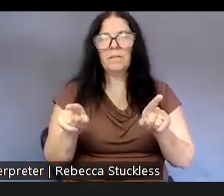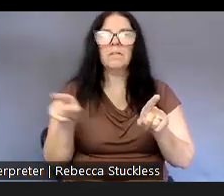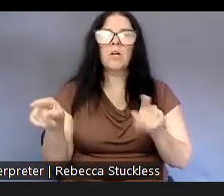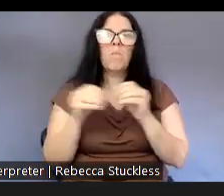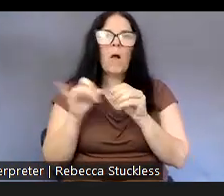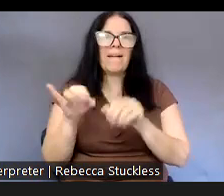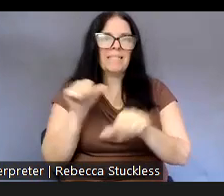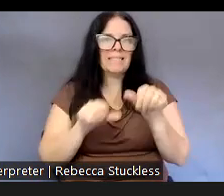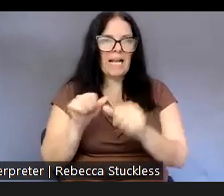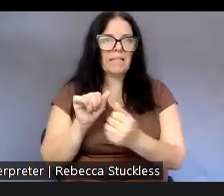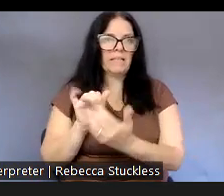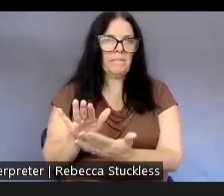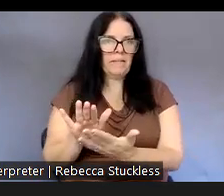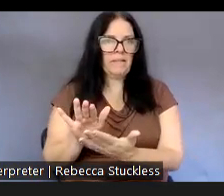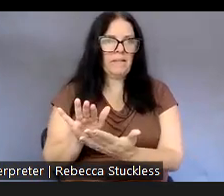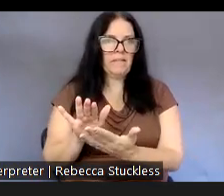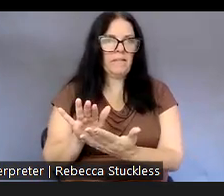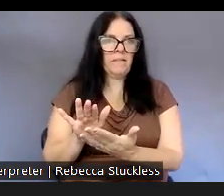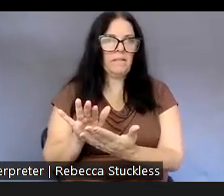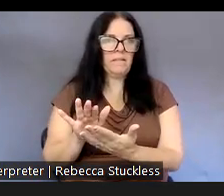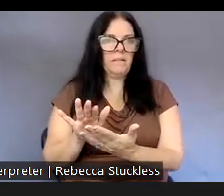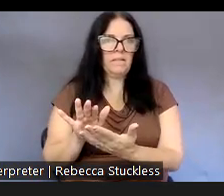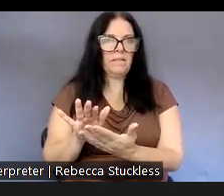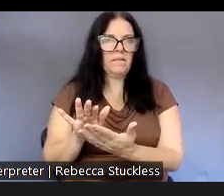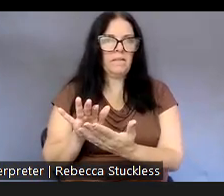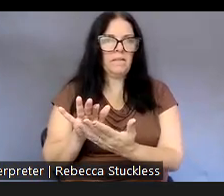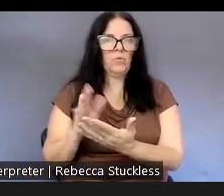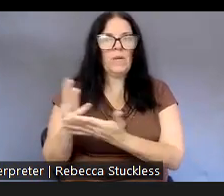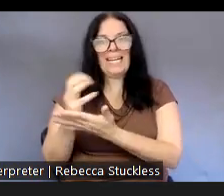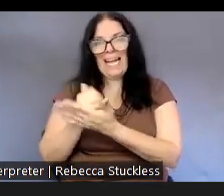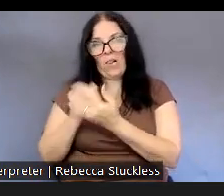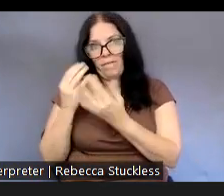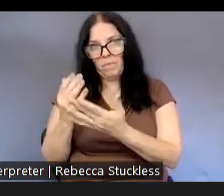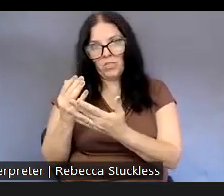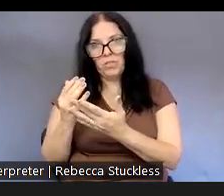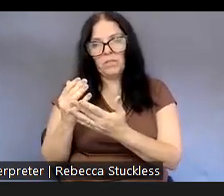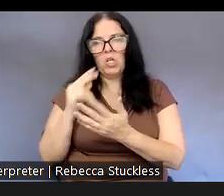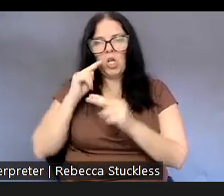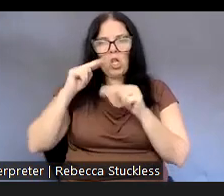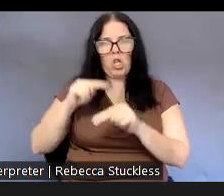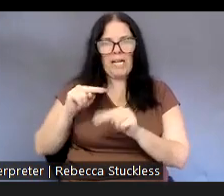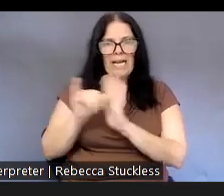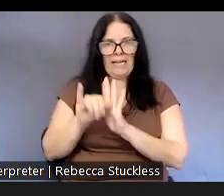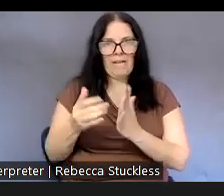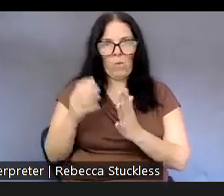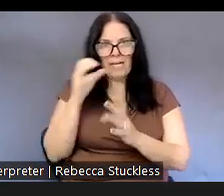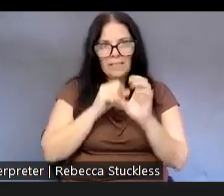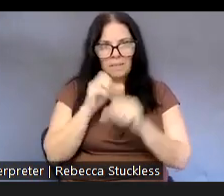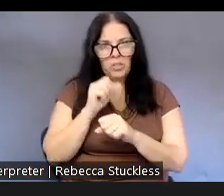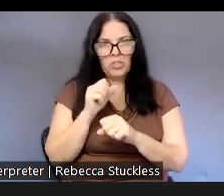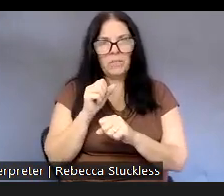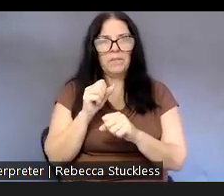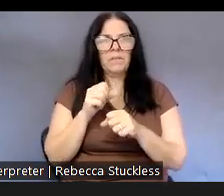scientific method, which is concerned with gathering information, with identifying assumptions, weighing